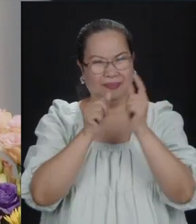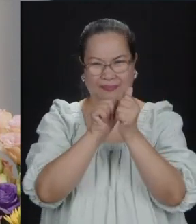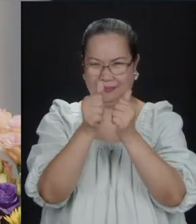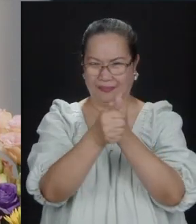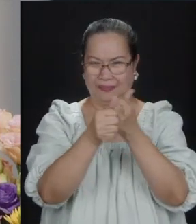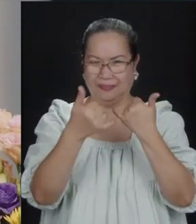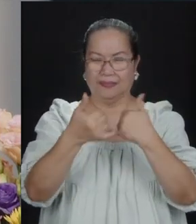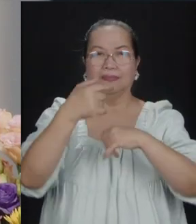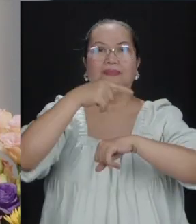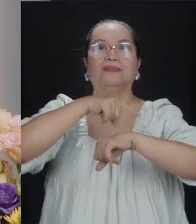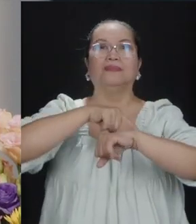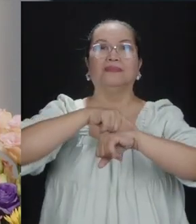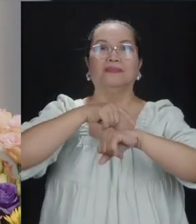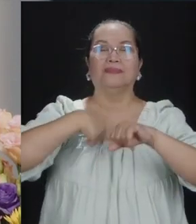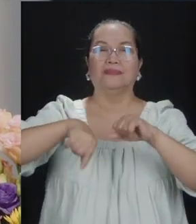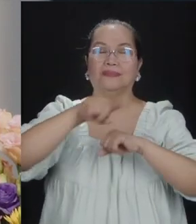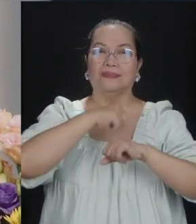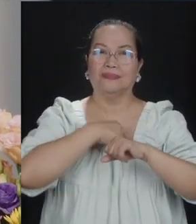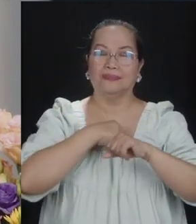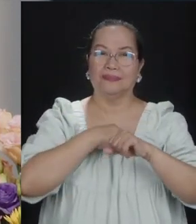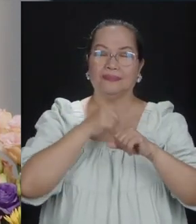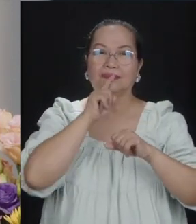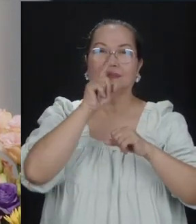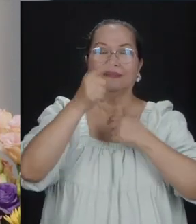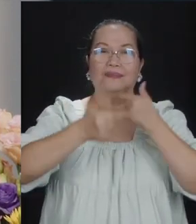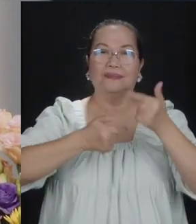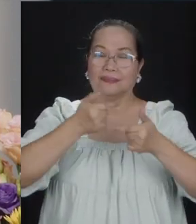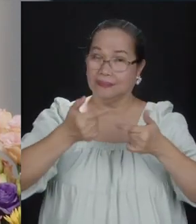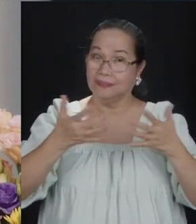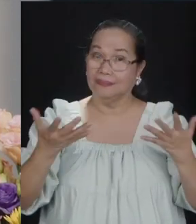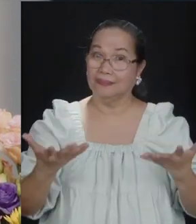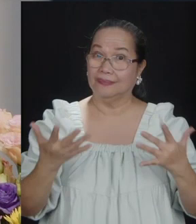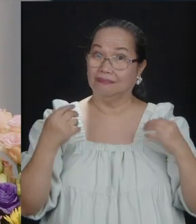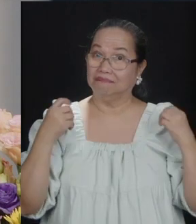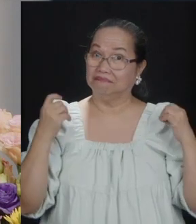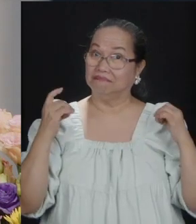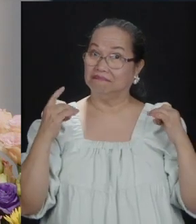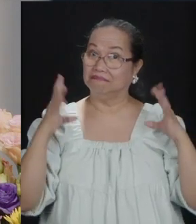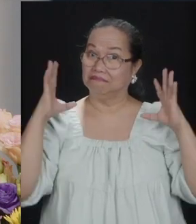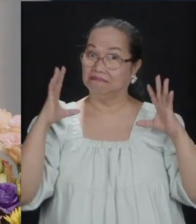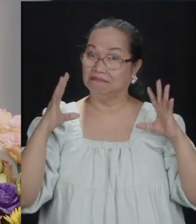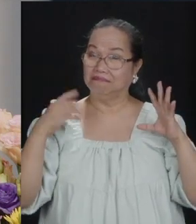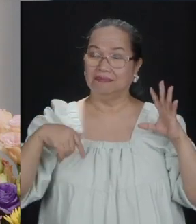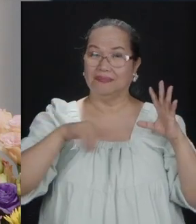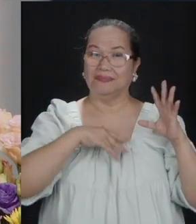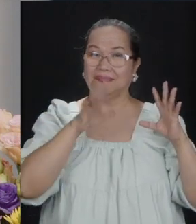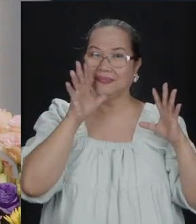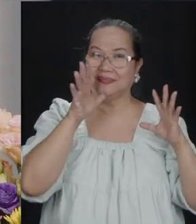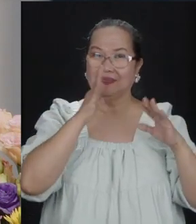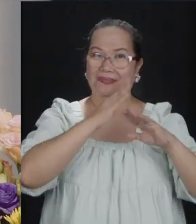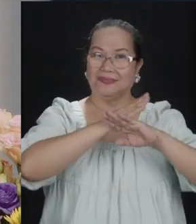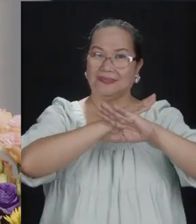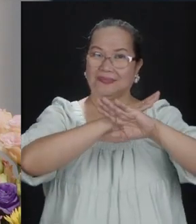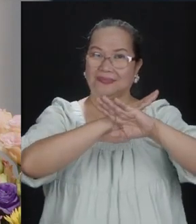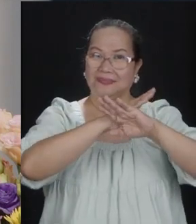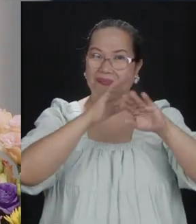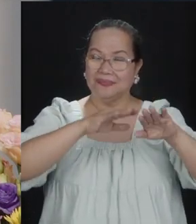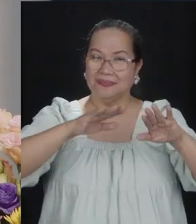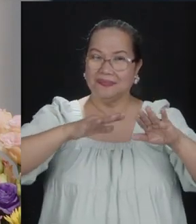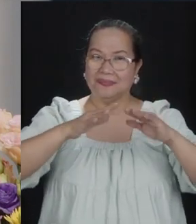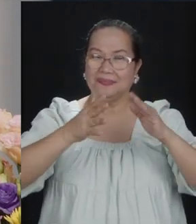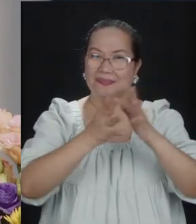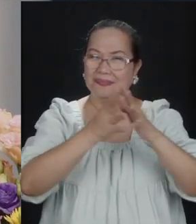this pain-averse generation. And sometimes we moms tend to shield our children from too